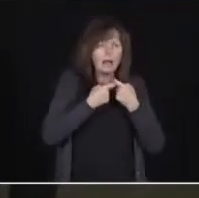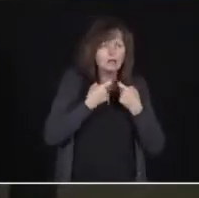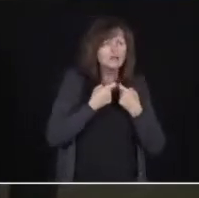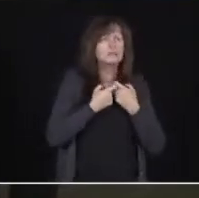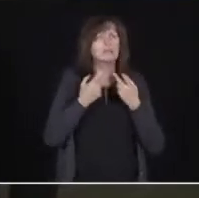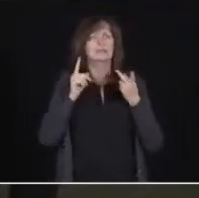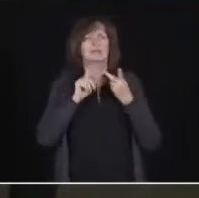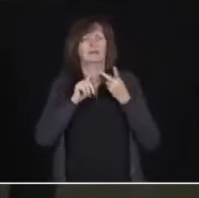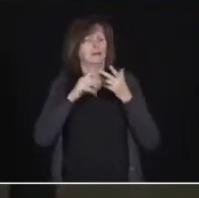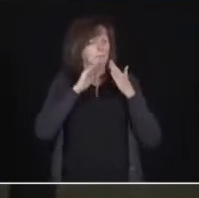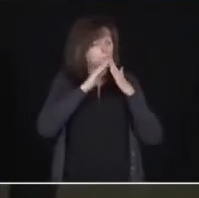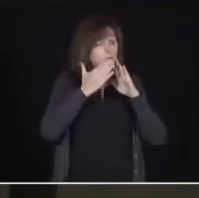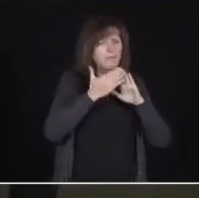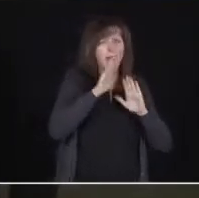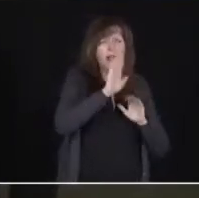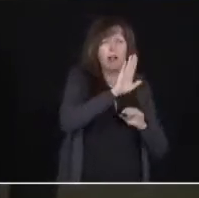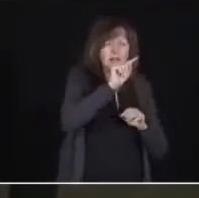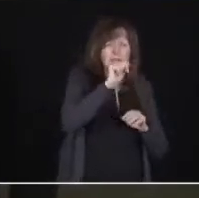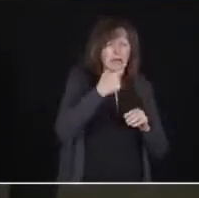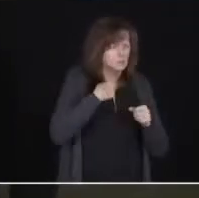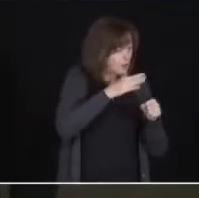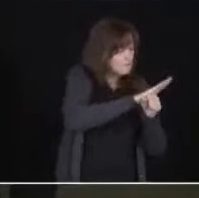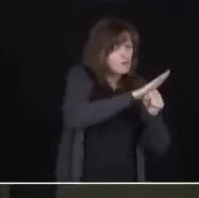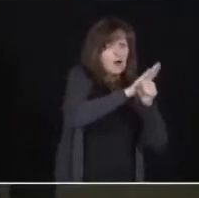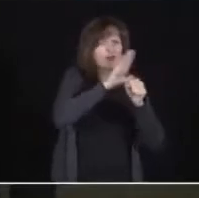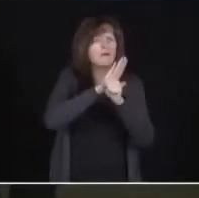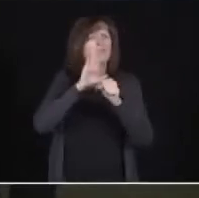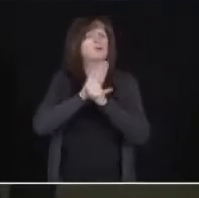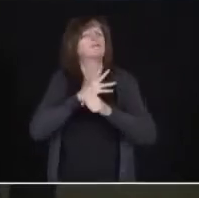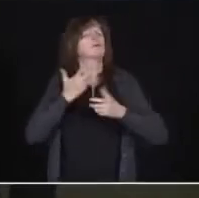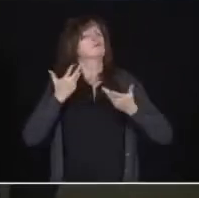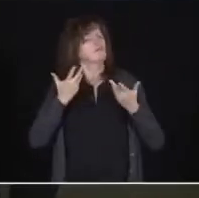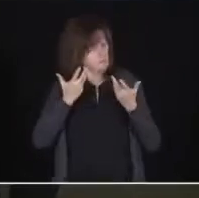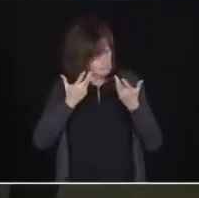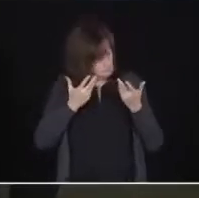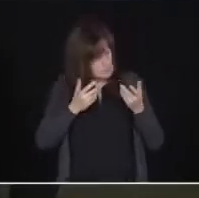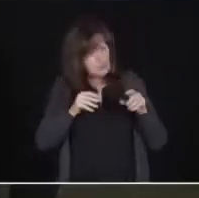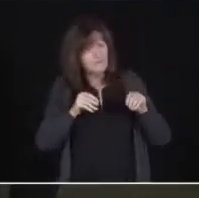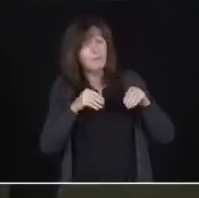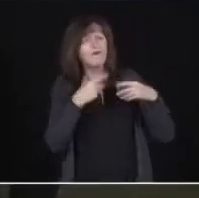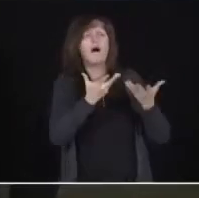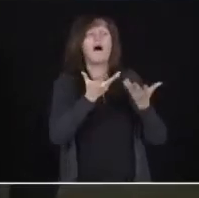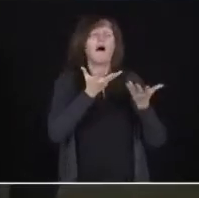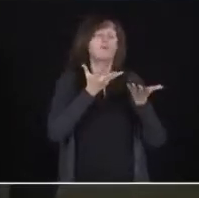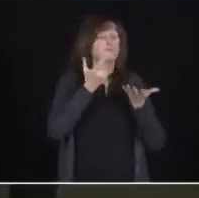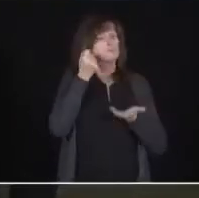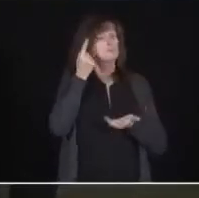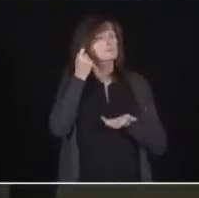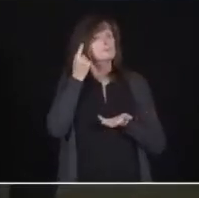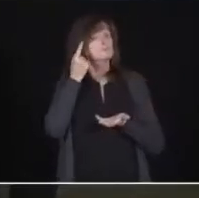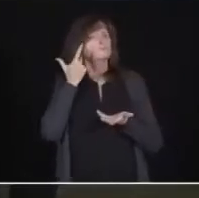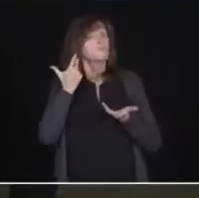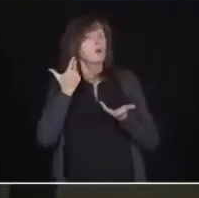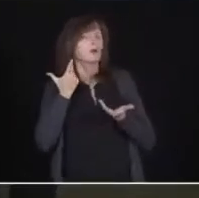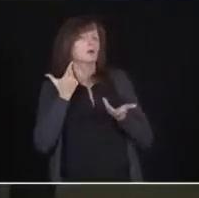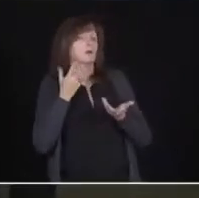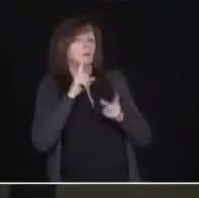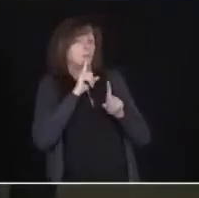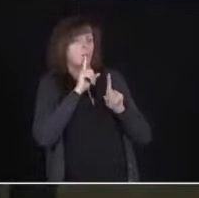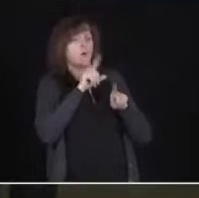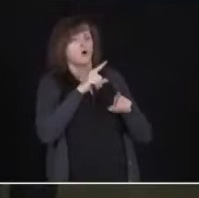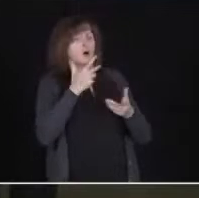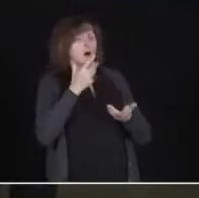possibly can. He can still serve, and I encourage people, order a bottle of wine off him, order a bottle of